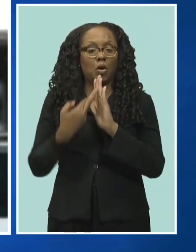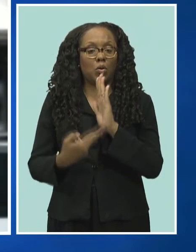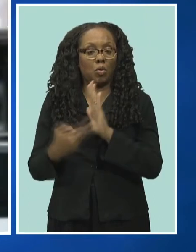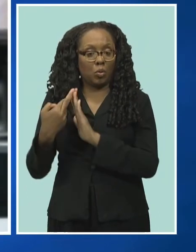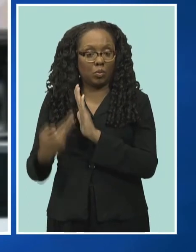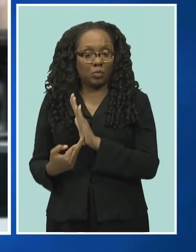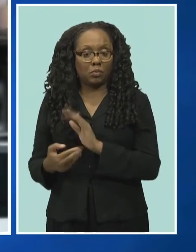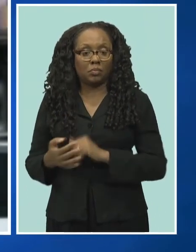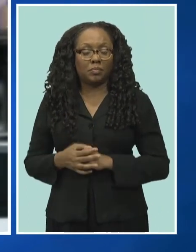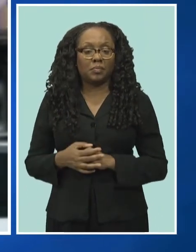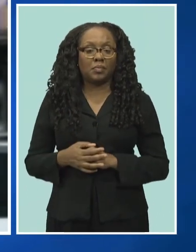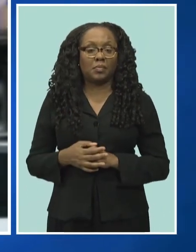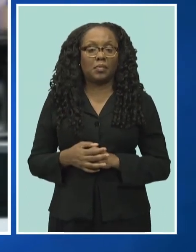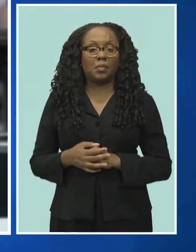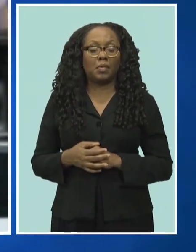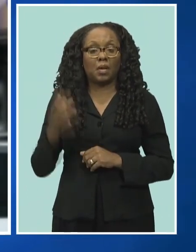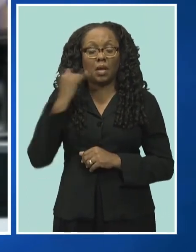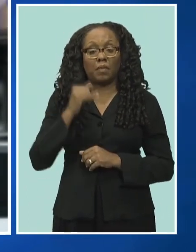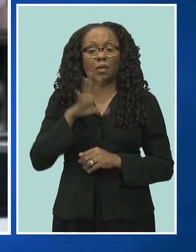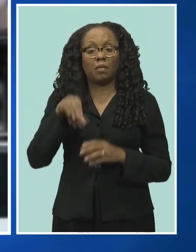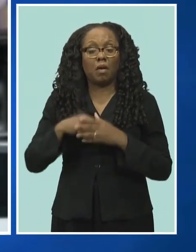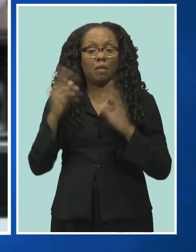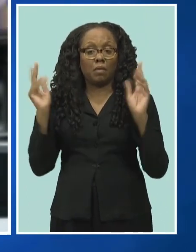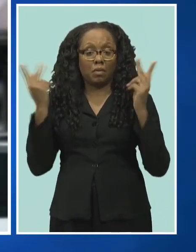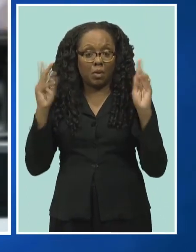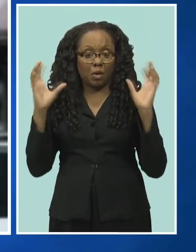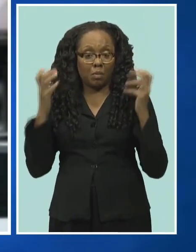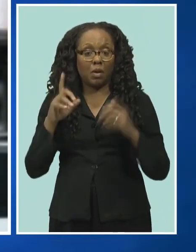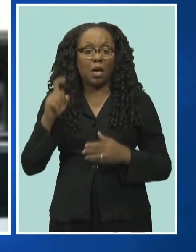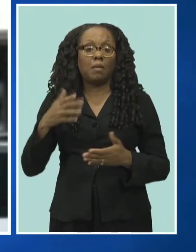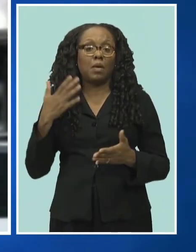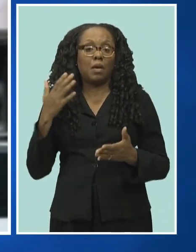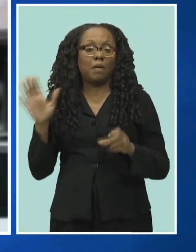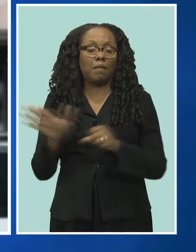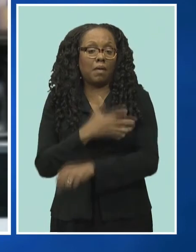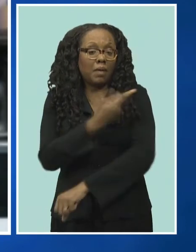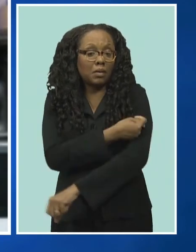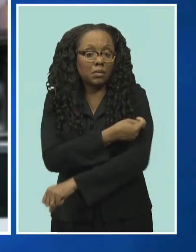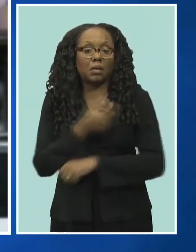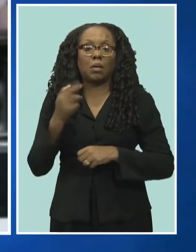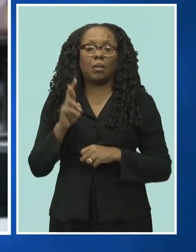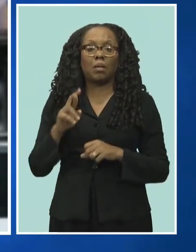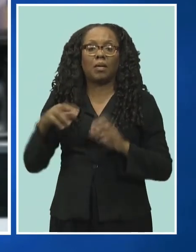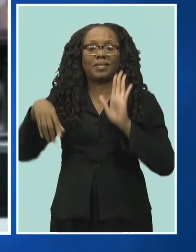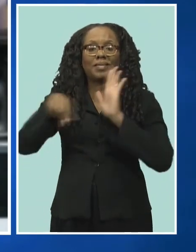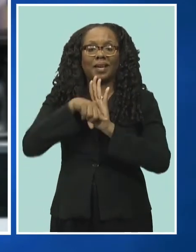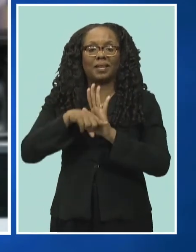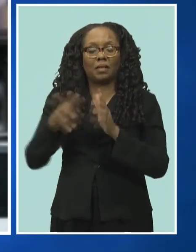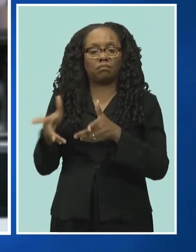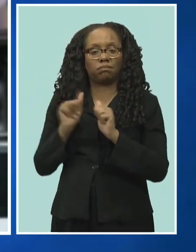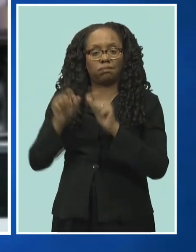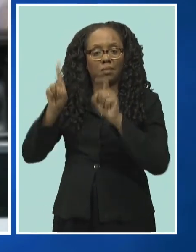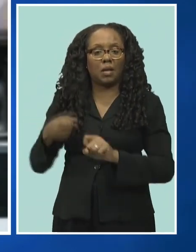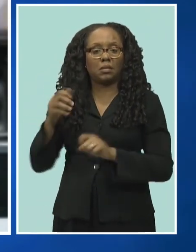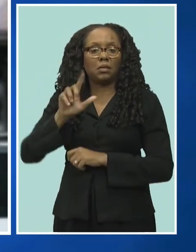protocols. Patrons will need to either be fully vaccinated or show proof of a negative rapid test taken at least 24 hours prior to